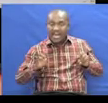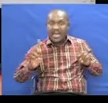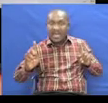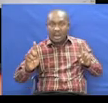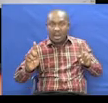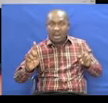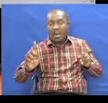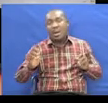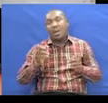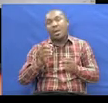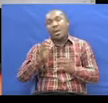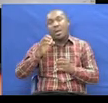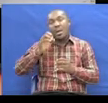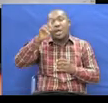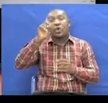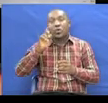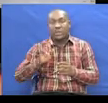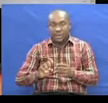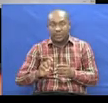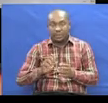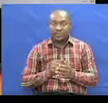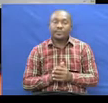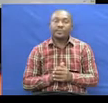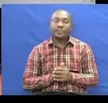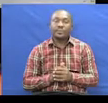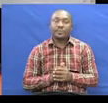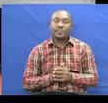equations. Types